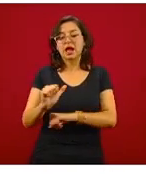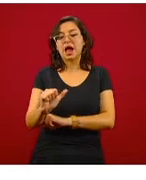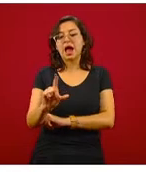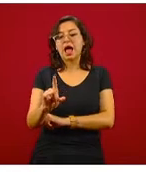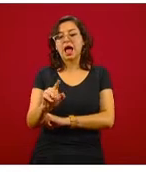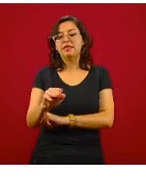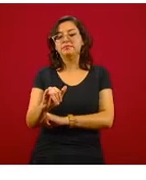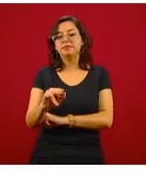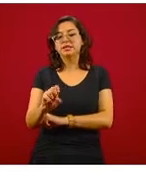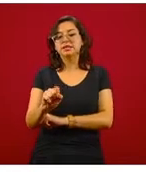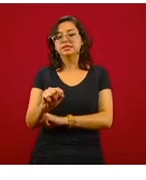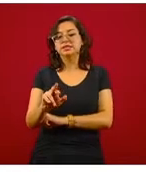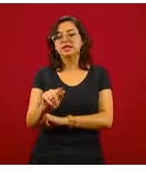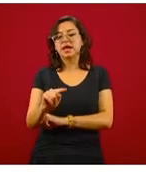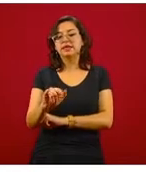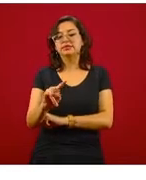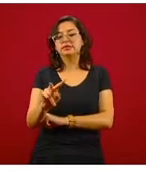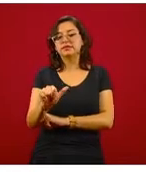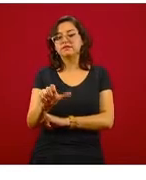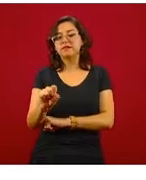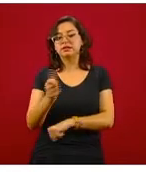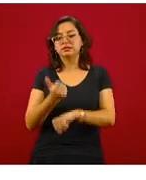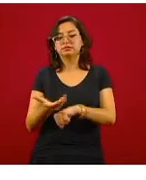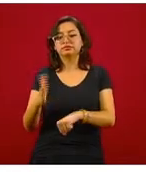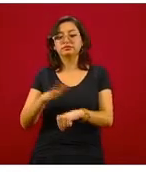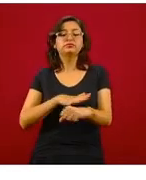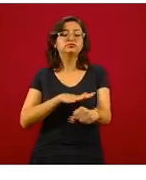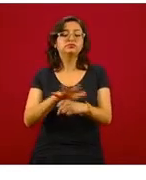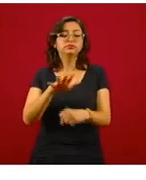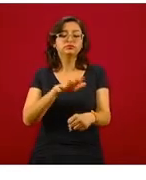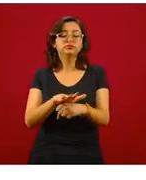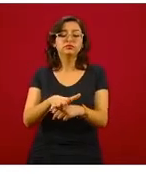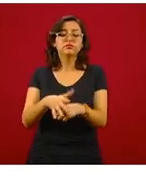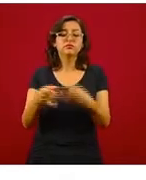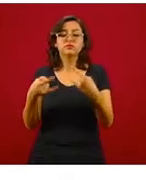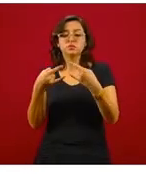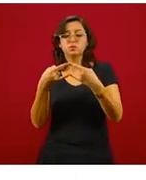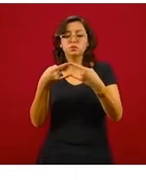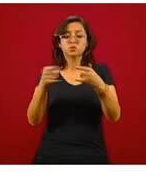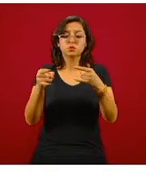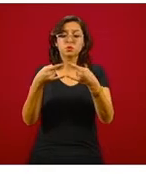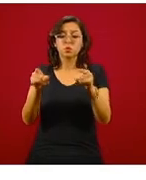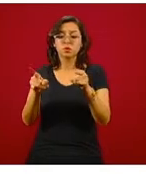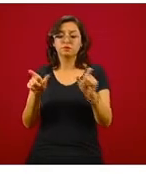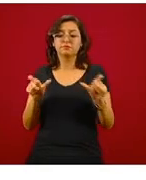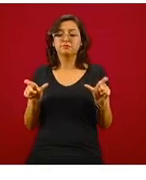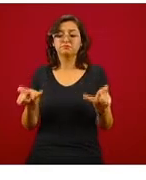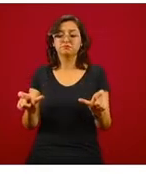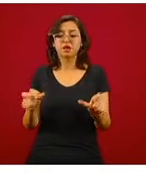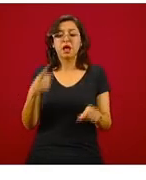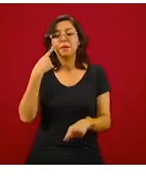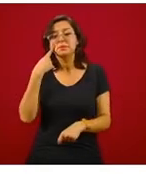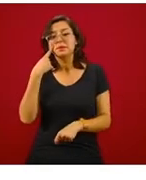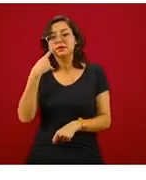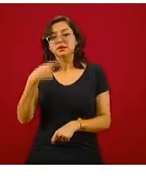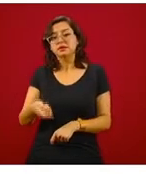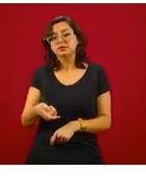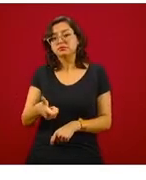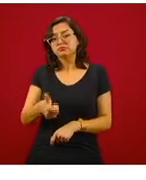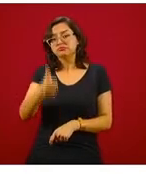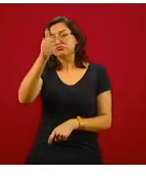We can have some other management measures, which may mean having a